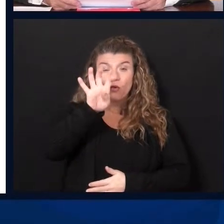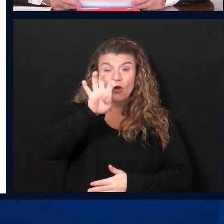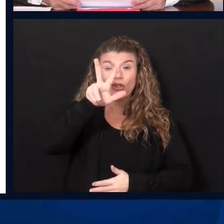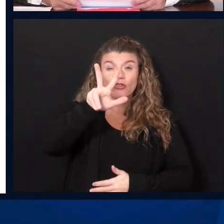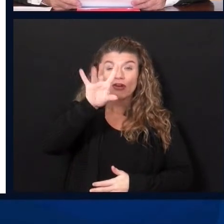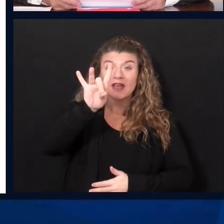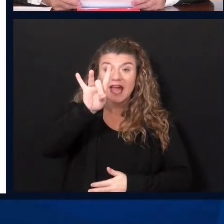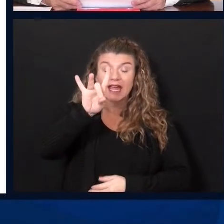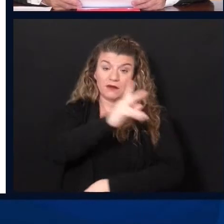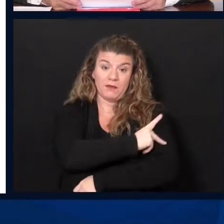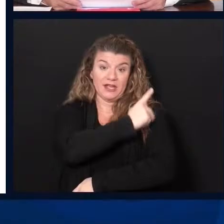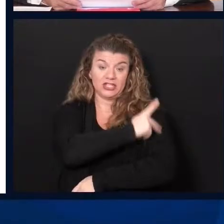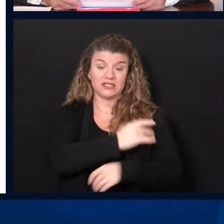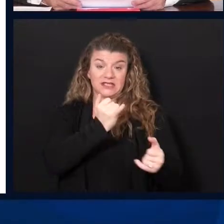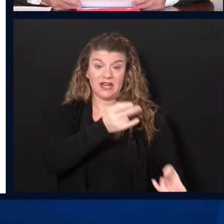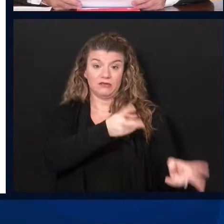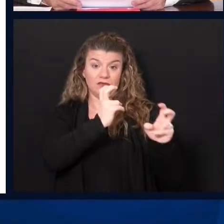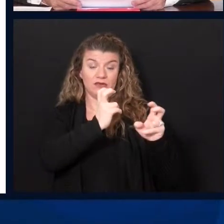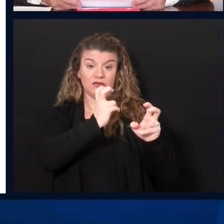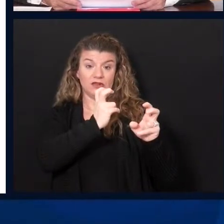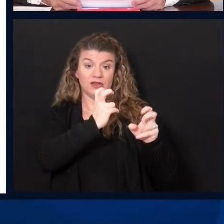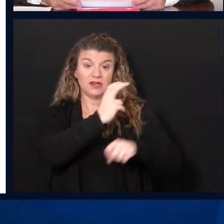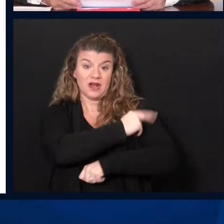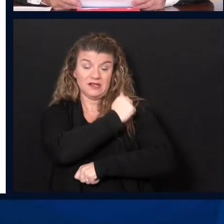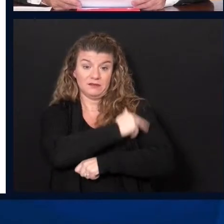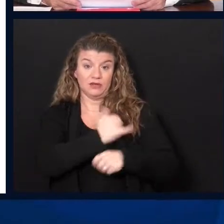438 patients are now hospitalized in West